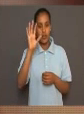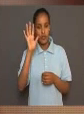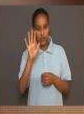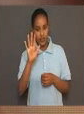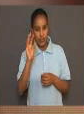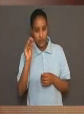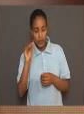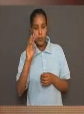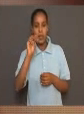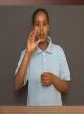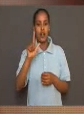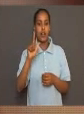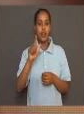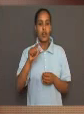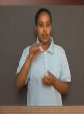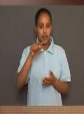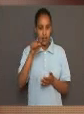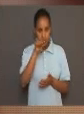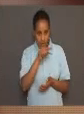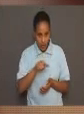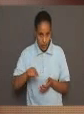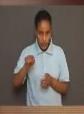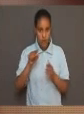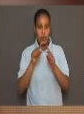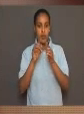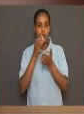250 milliliter round bottom flask.